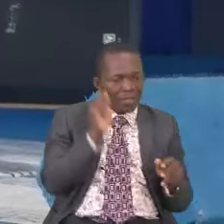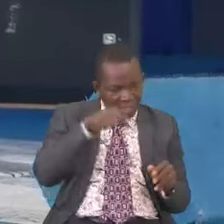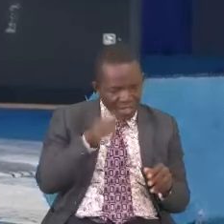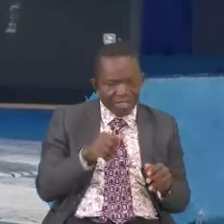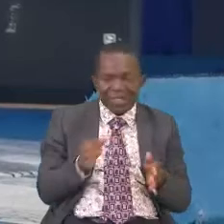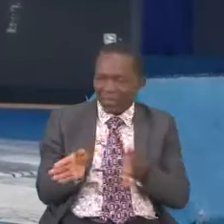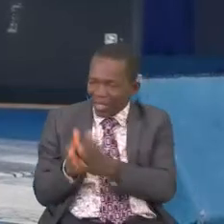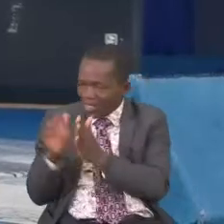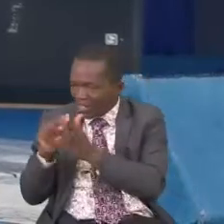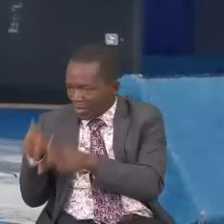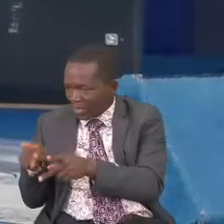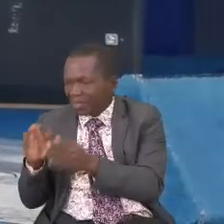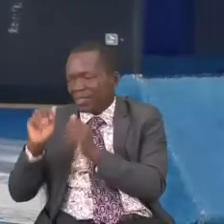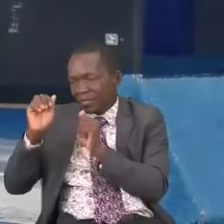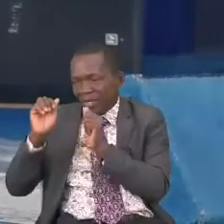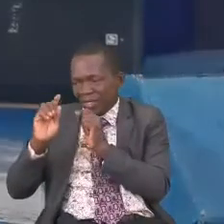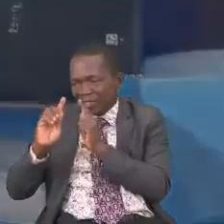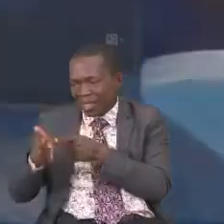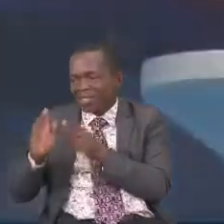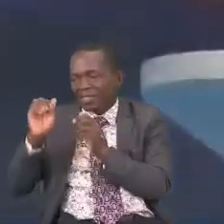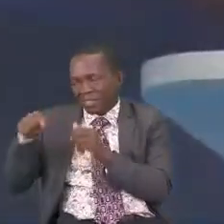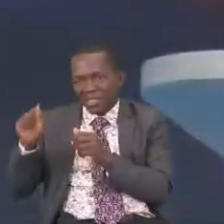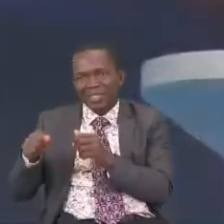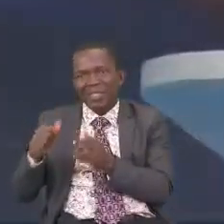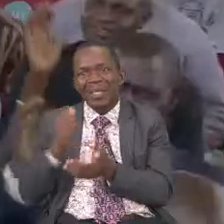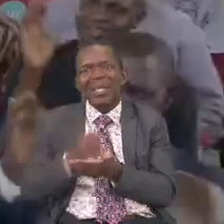that one, yes. You didn't say yes.